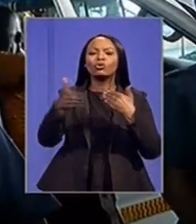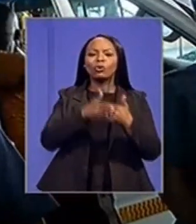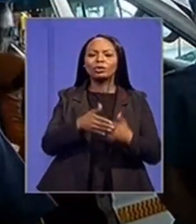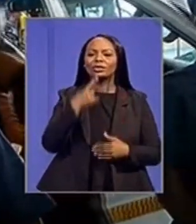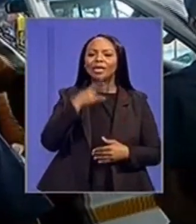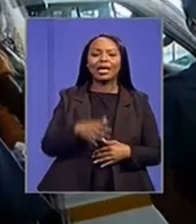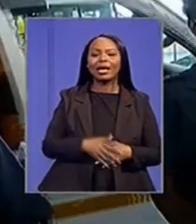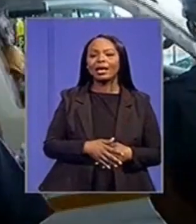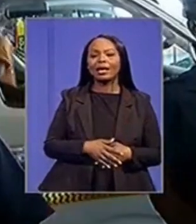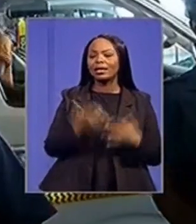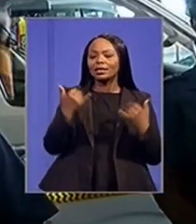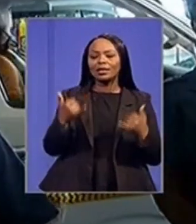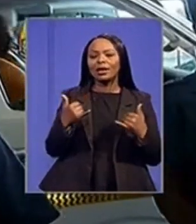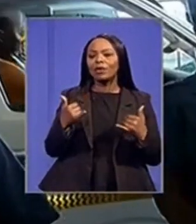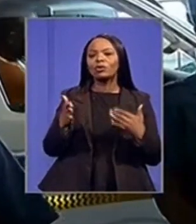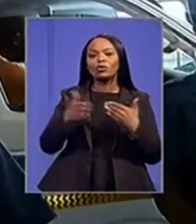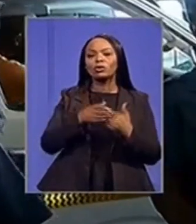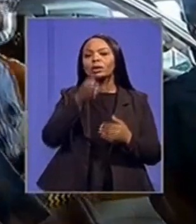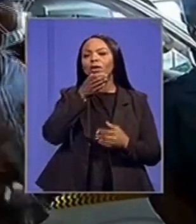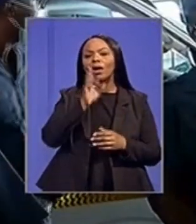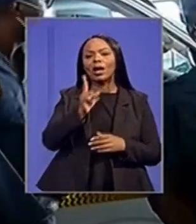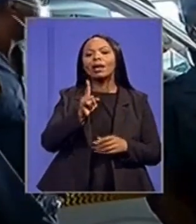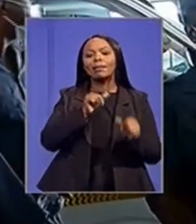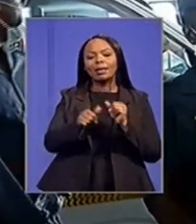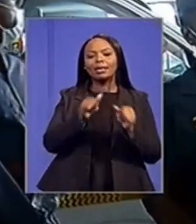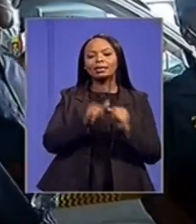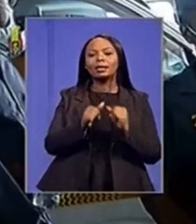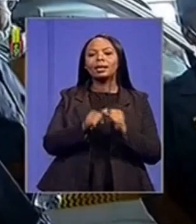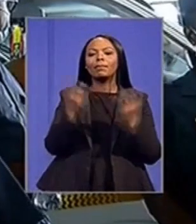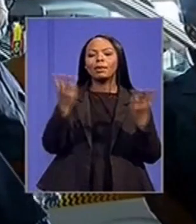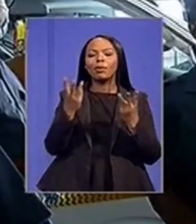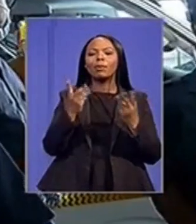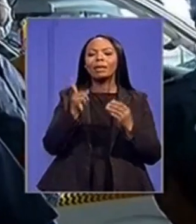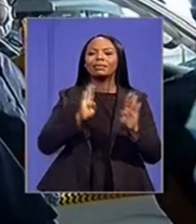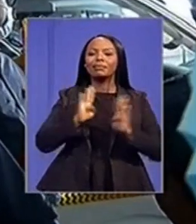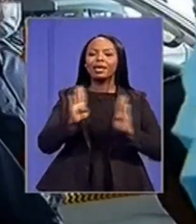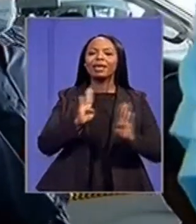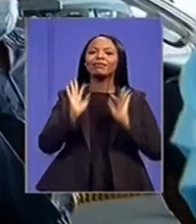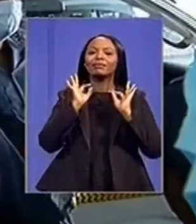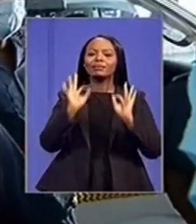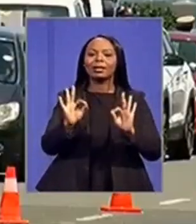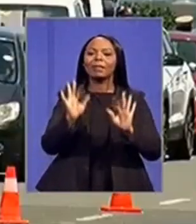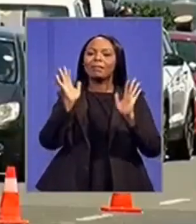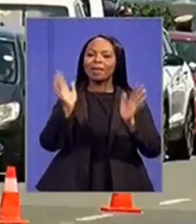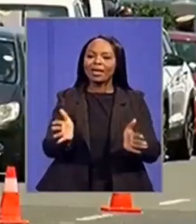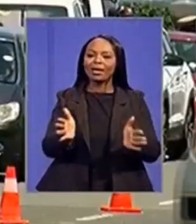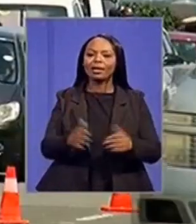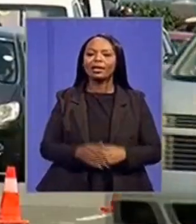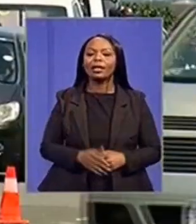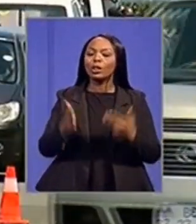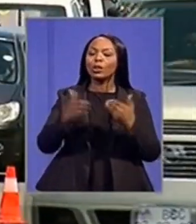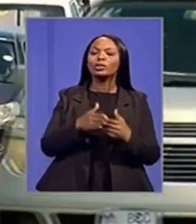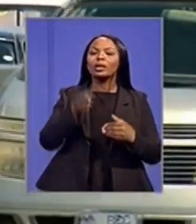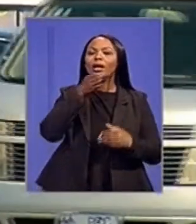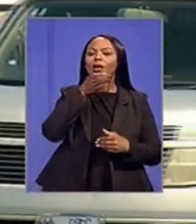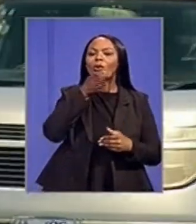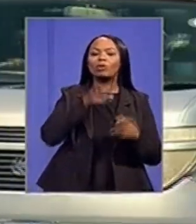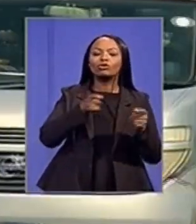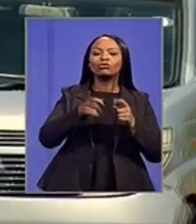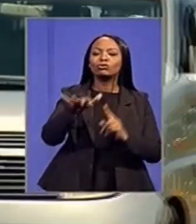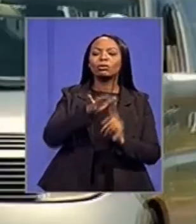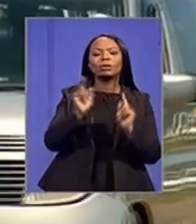close alcohol. We hope people, they should behave rather than closing alcohol. It should be people that behaving. Tale o re sepolesa se tla tswela pele ho